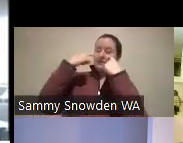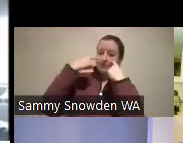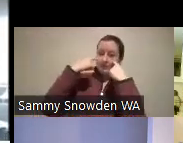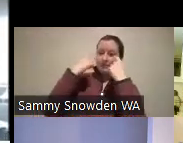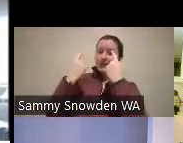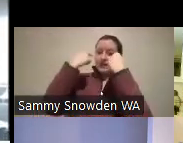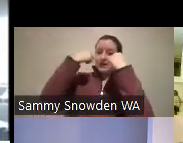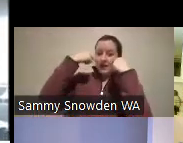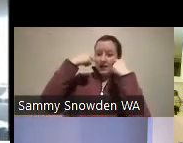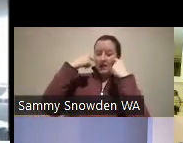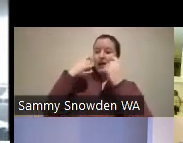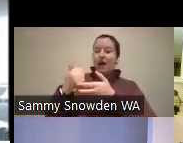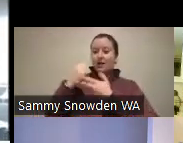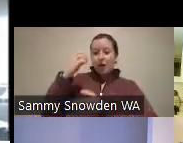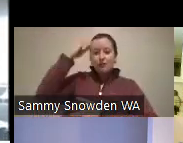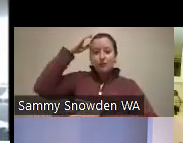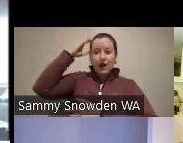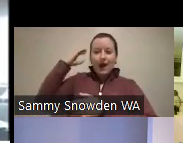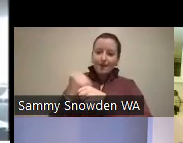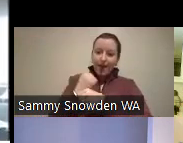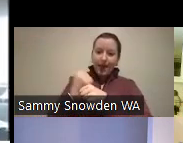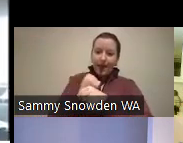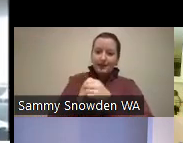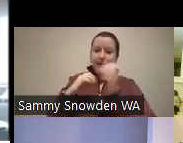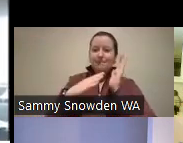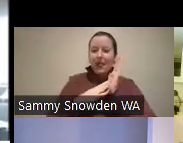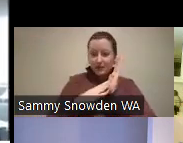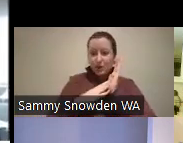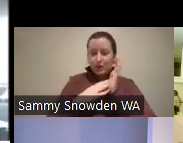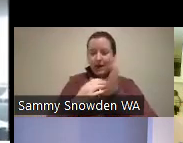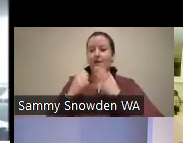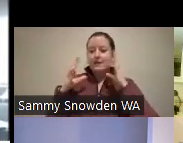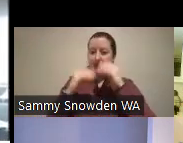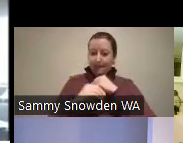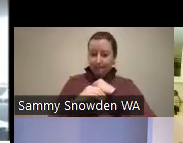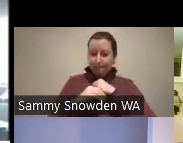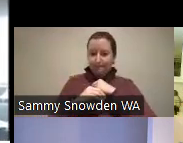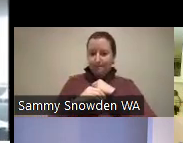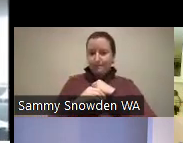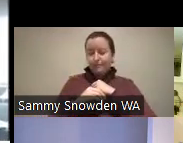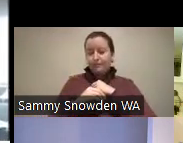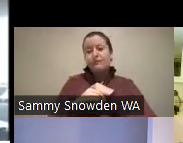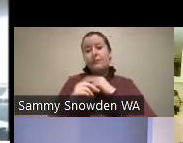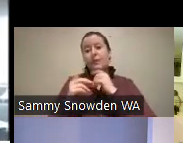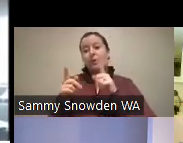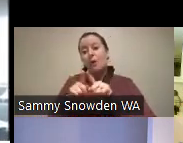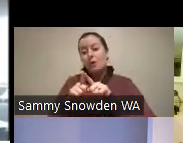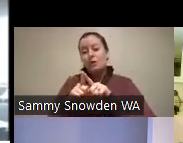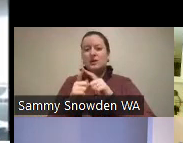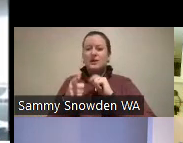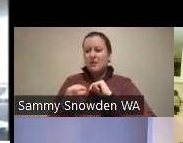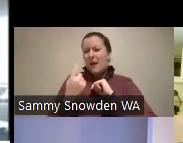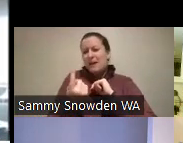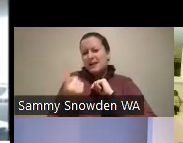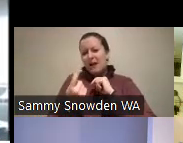screen time, turning down the lights, maybe using some blue light glasses if you do need to use devices in the evening.